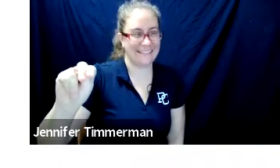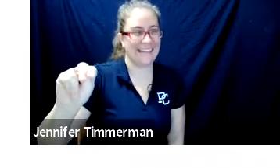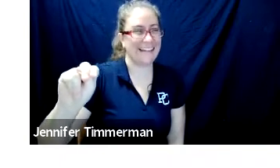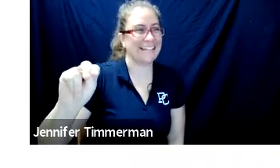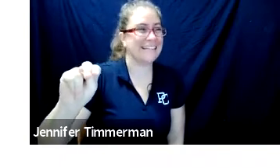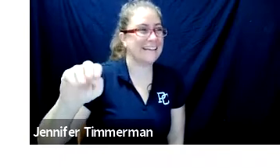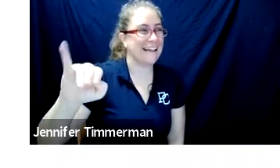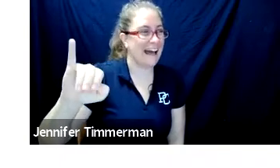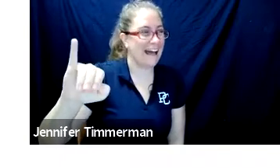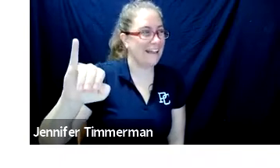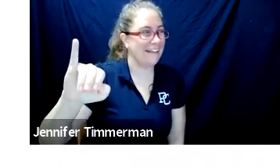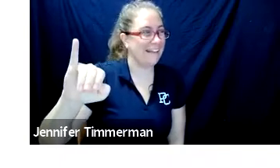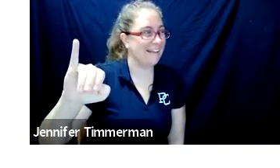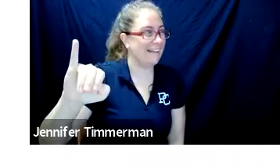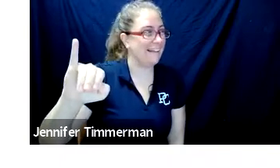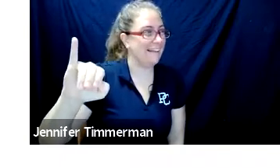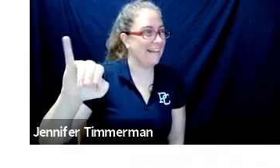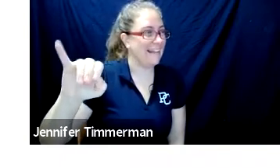N, good, Dennis. I,